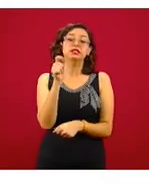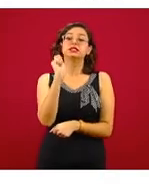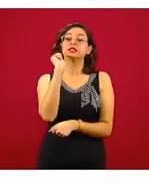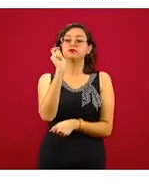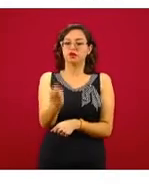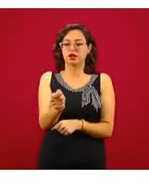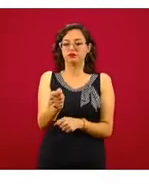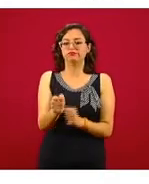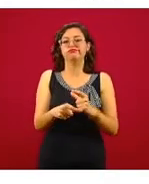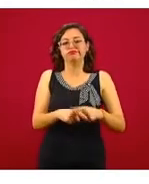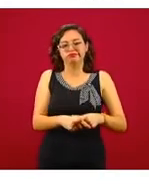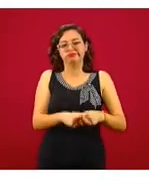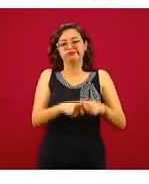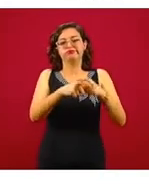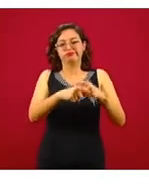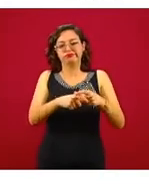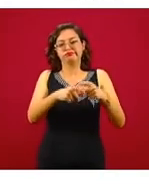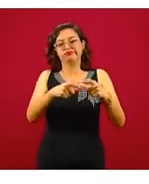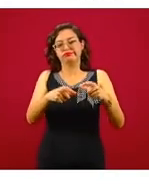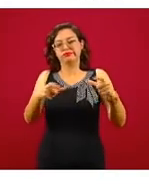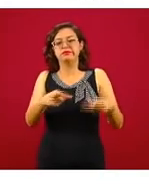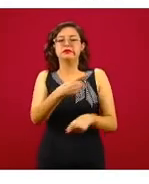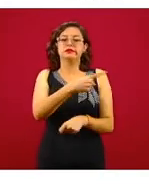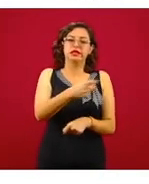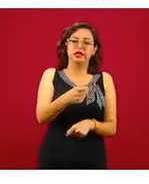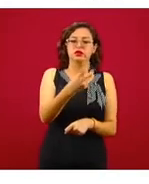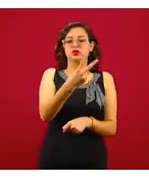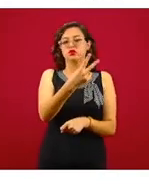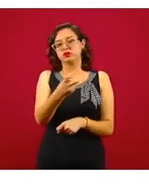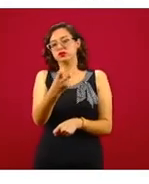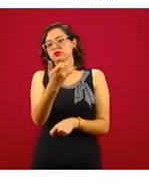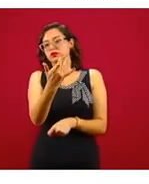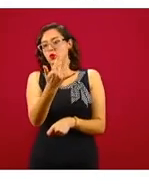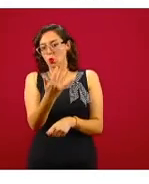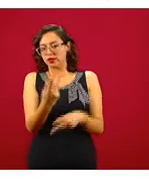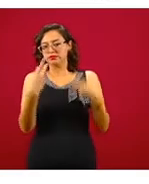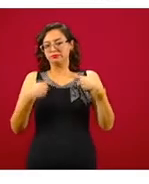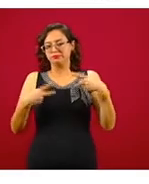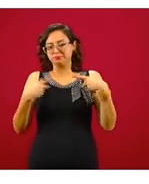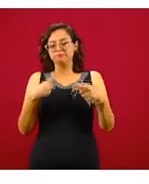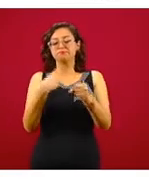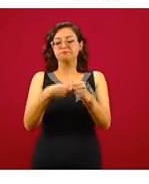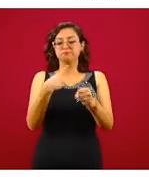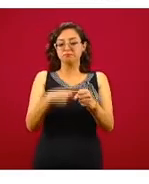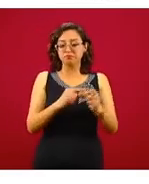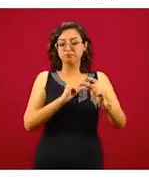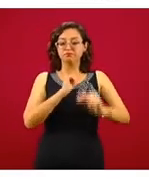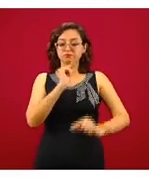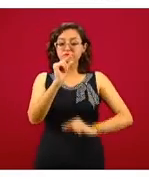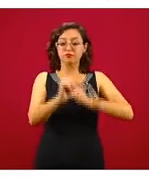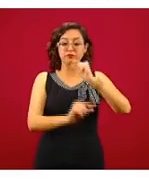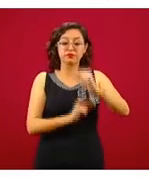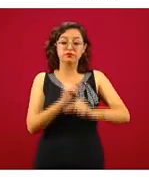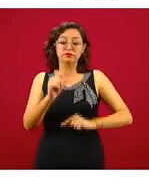cases in our country, and we see the color scale shows no variation